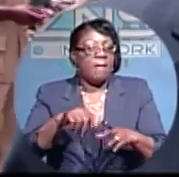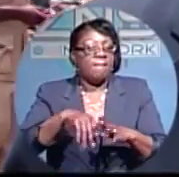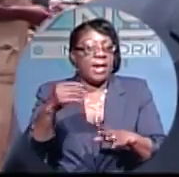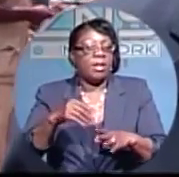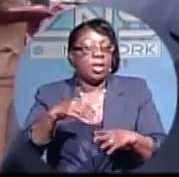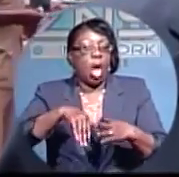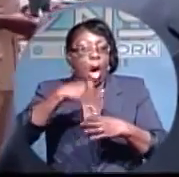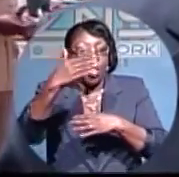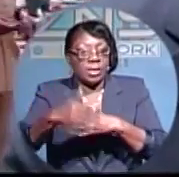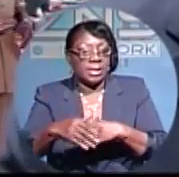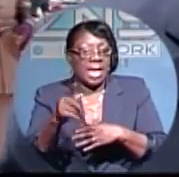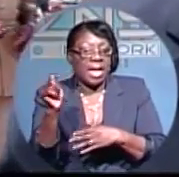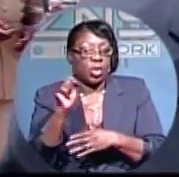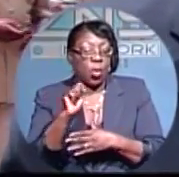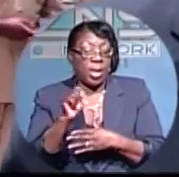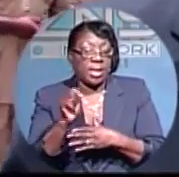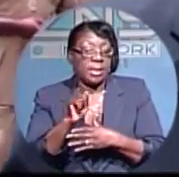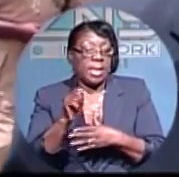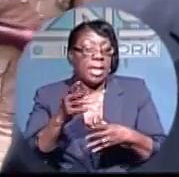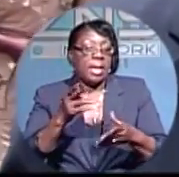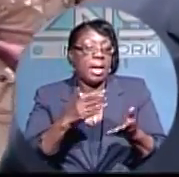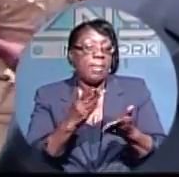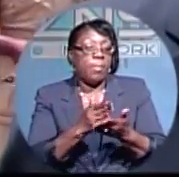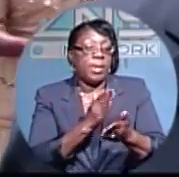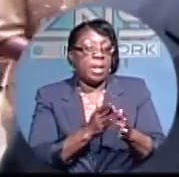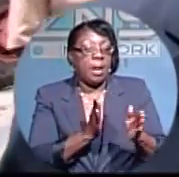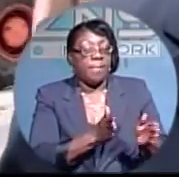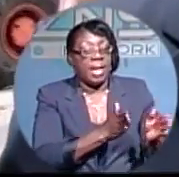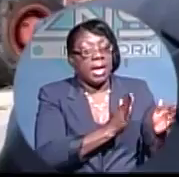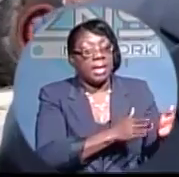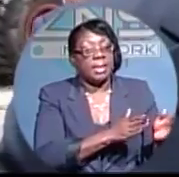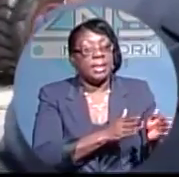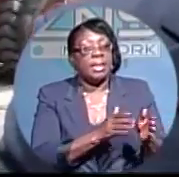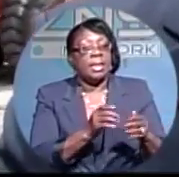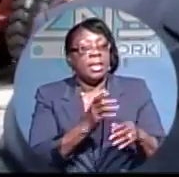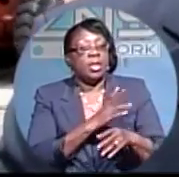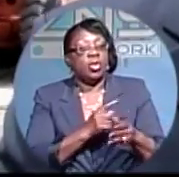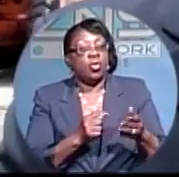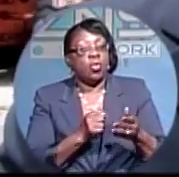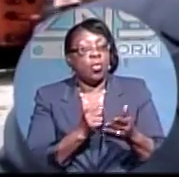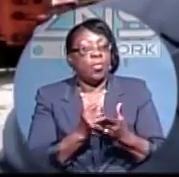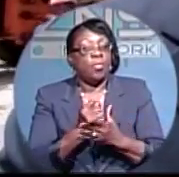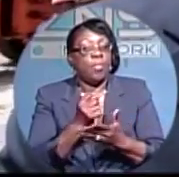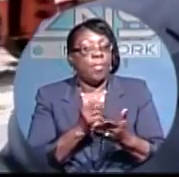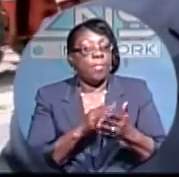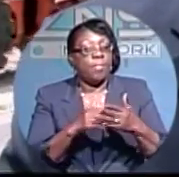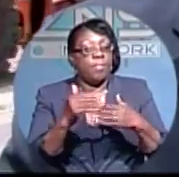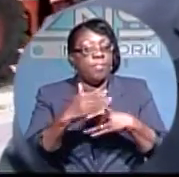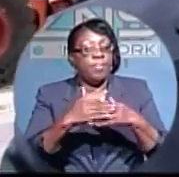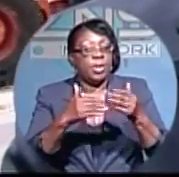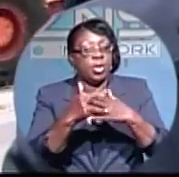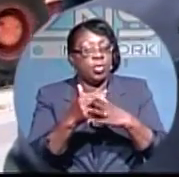toilet facilities, come up with a plan in conjunction with our technical staff to produce the necessary